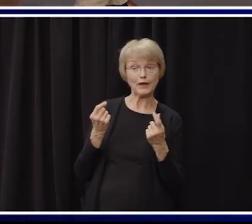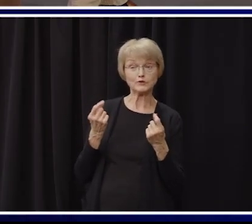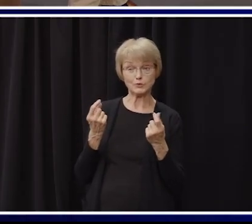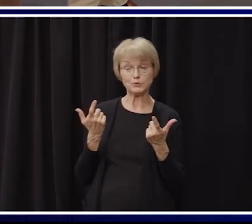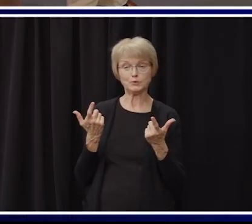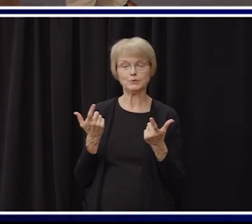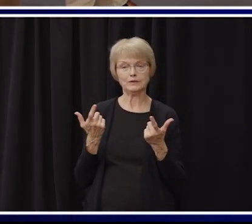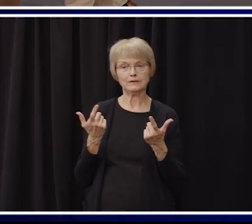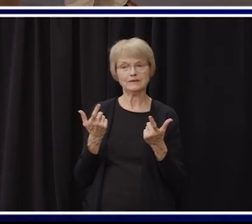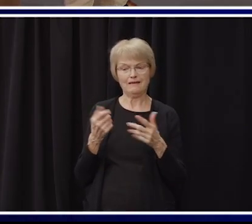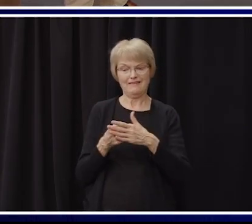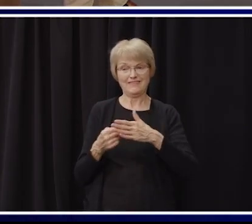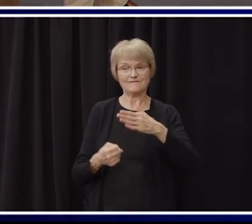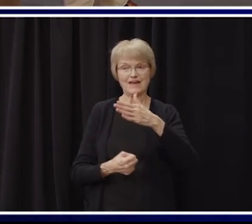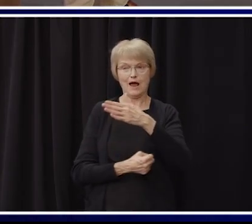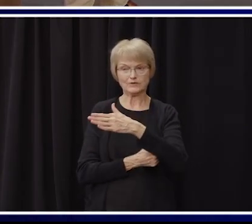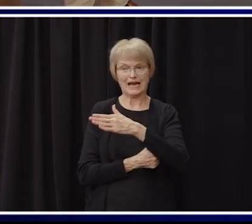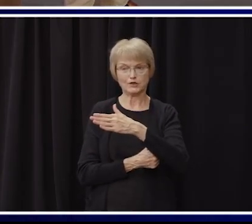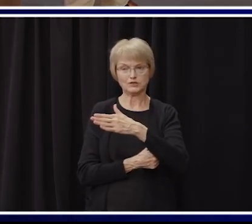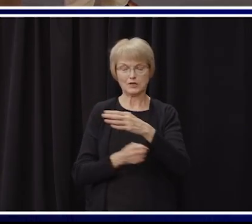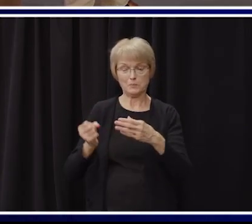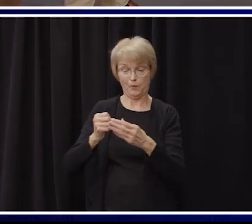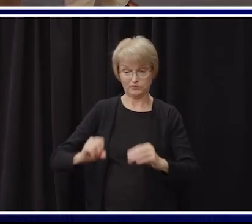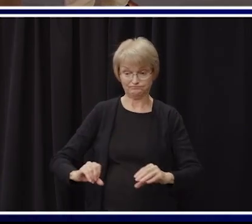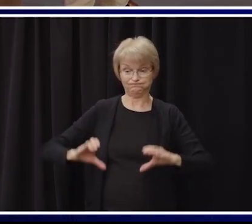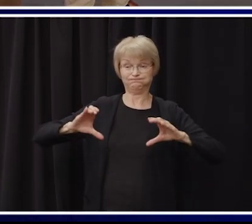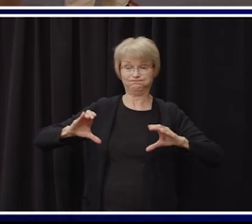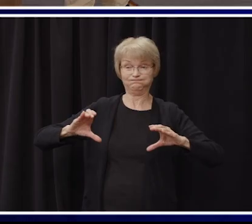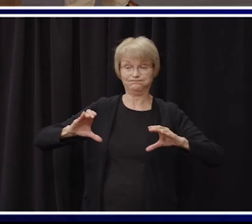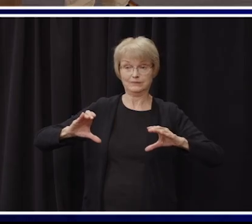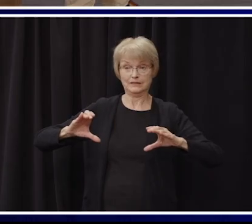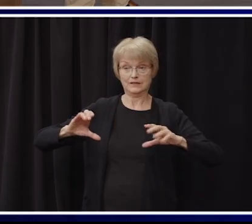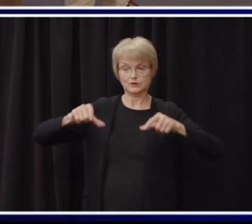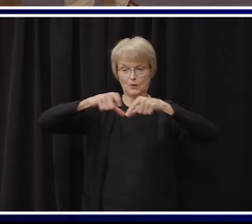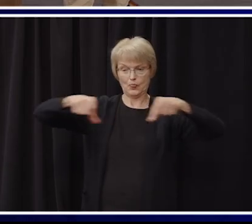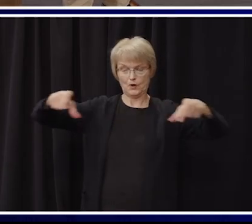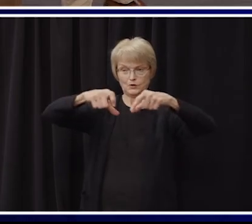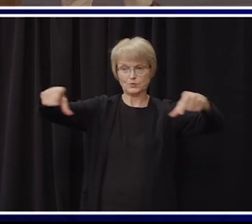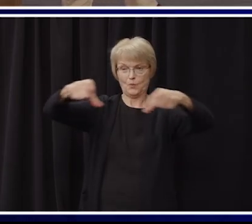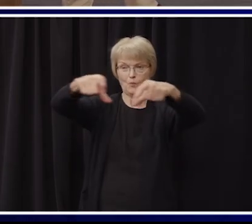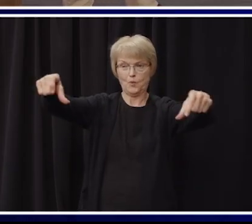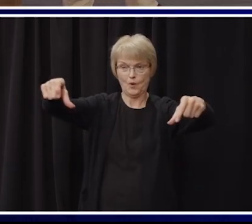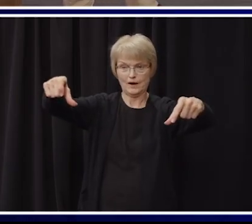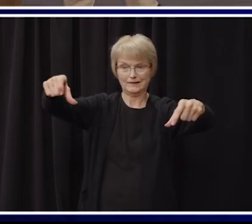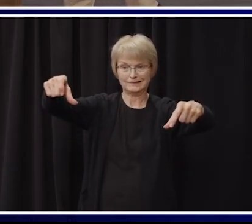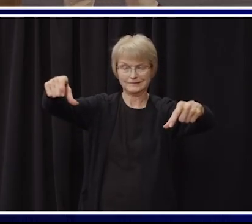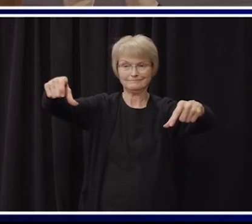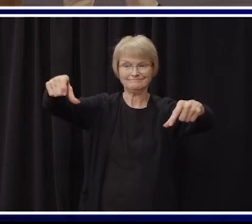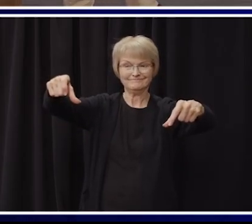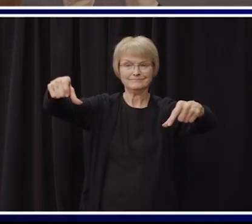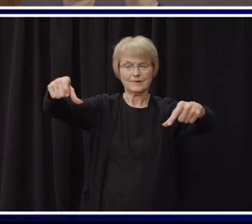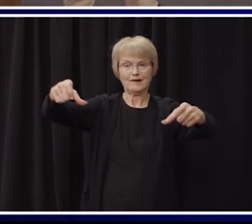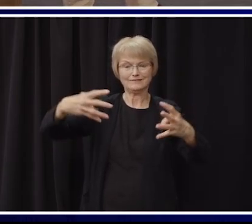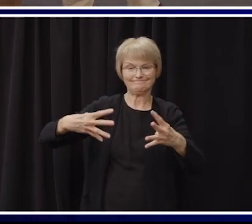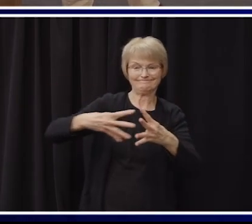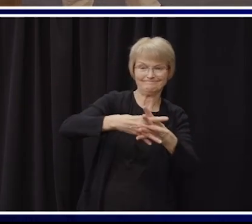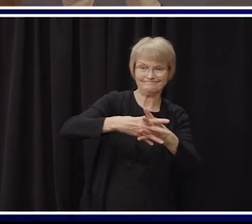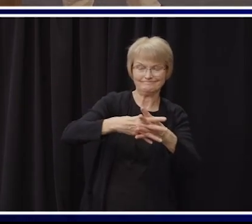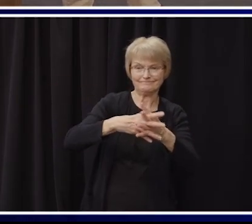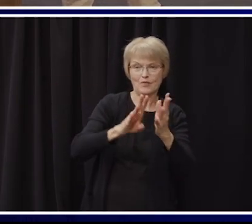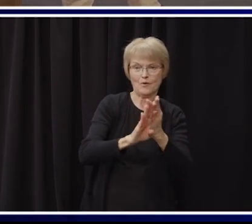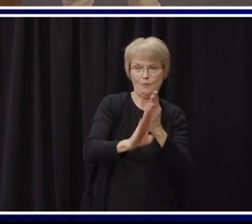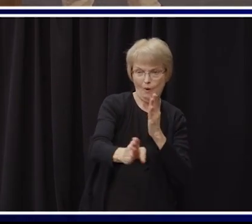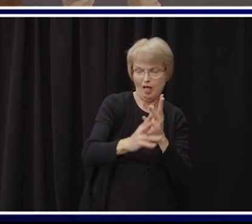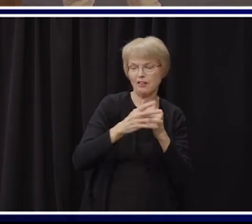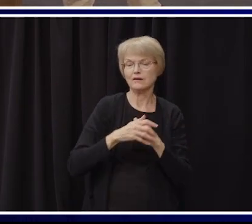the foundations taller so that the floor joists sit inside of the foundation wall. This allows us to pour